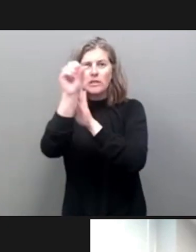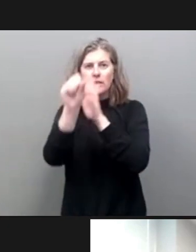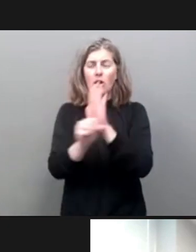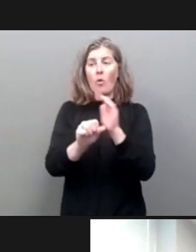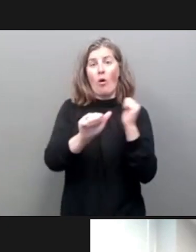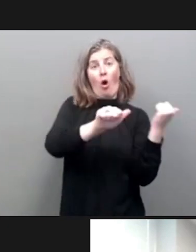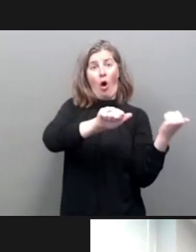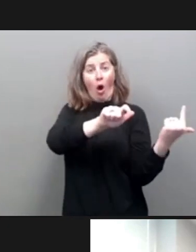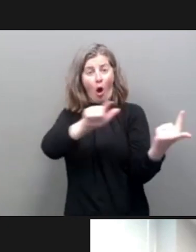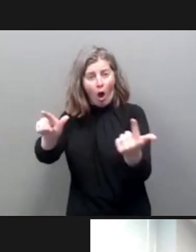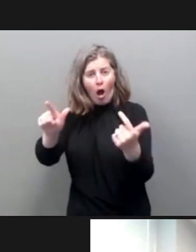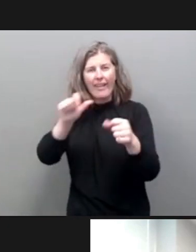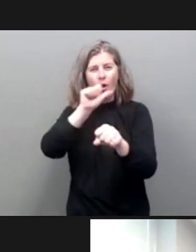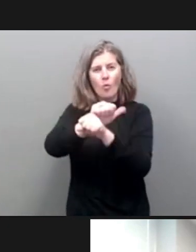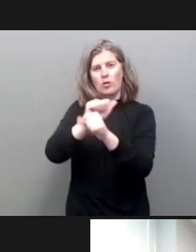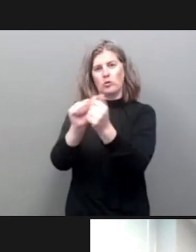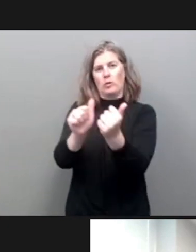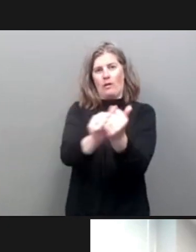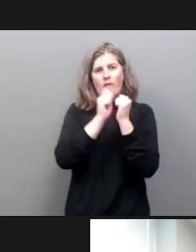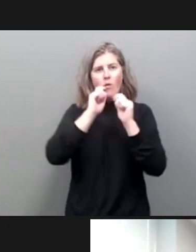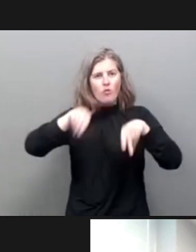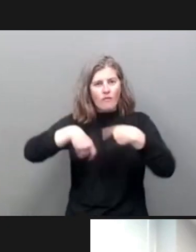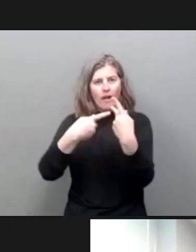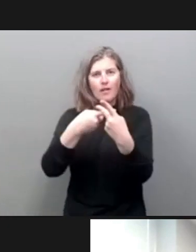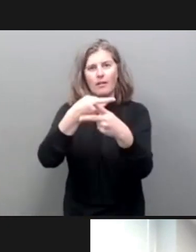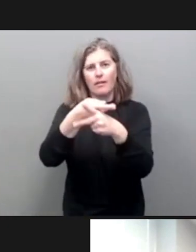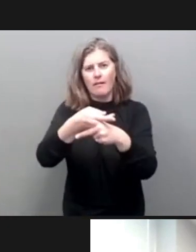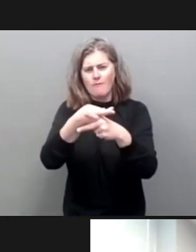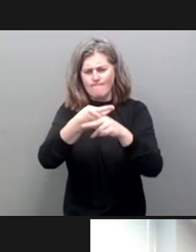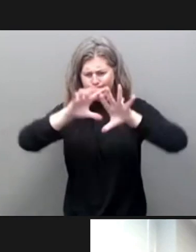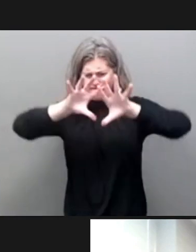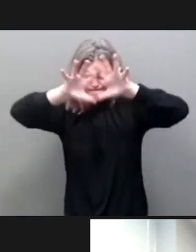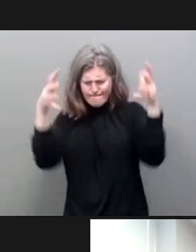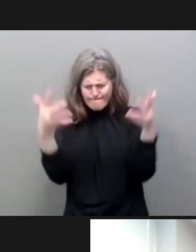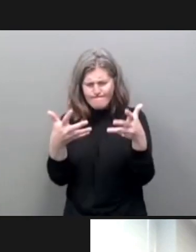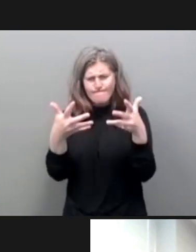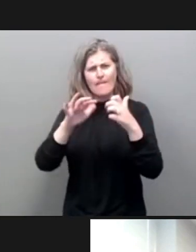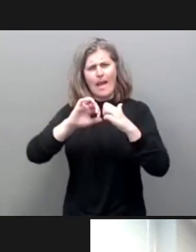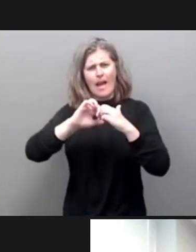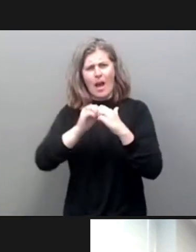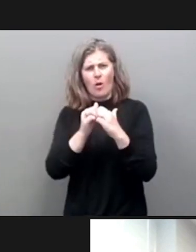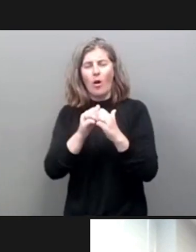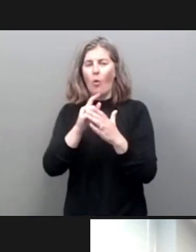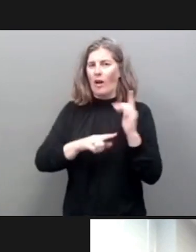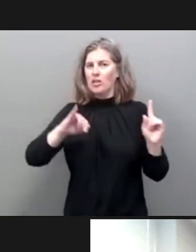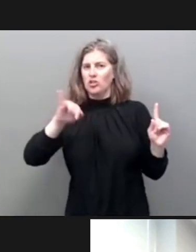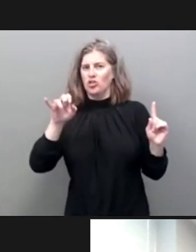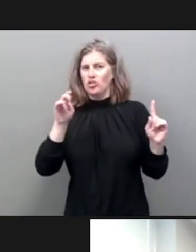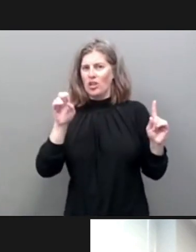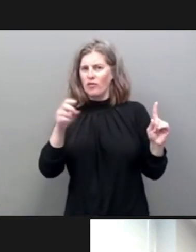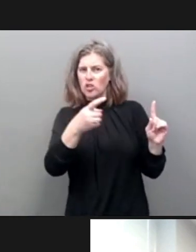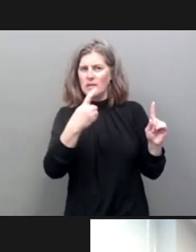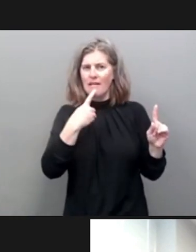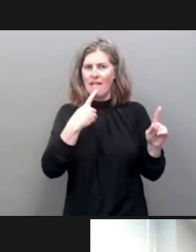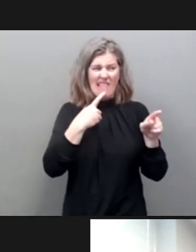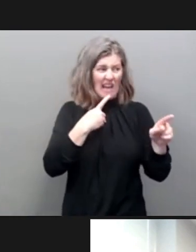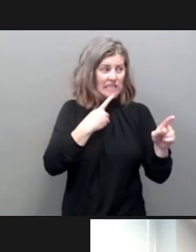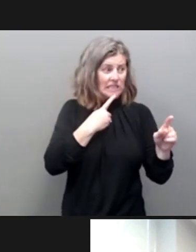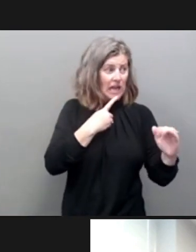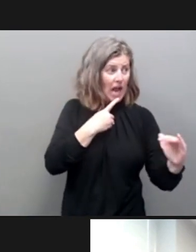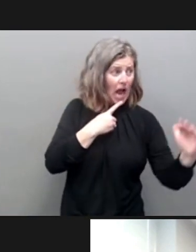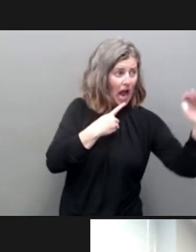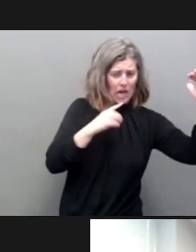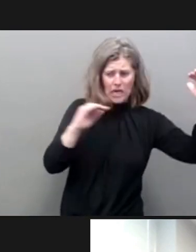do as a community of care, of how to, like Jennifer was saying, level load and see how can